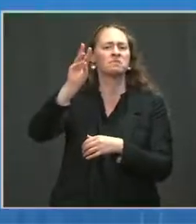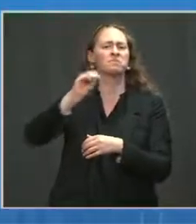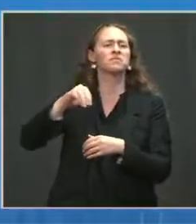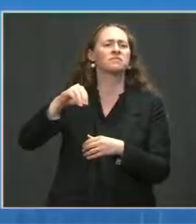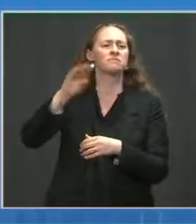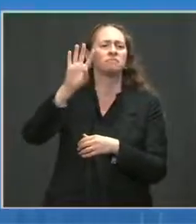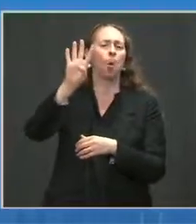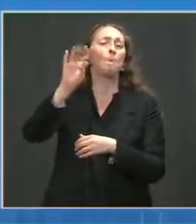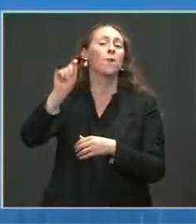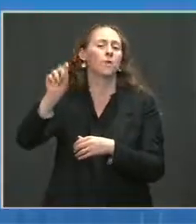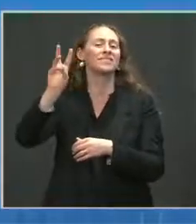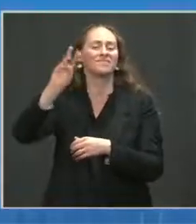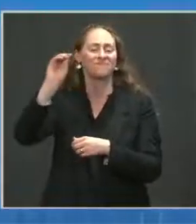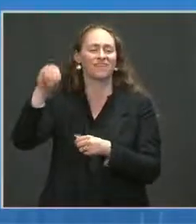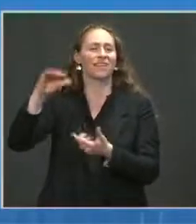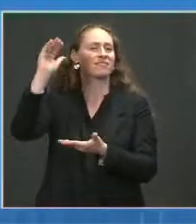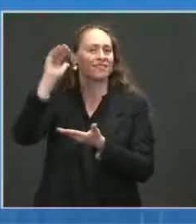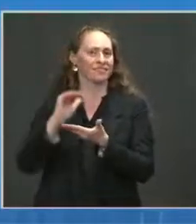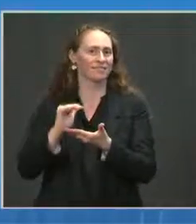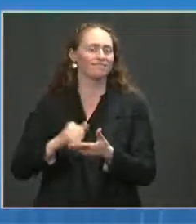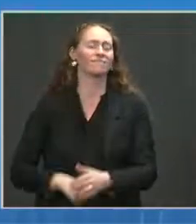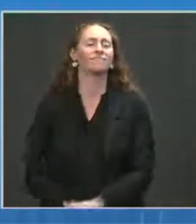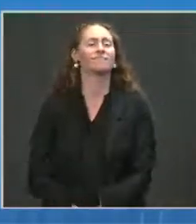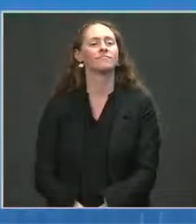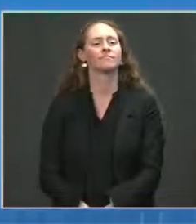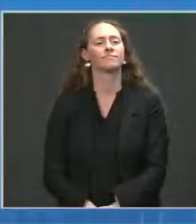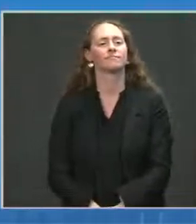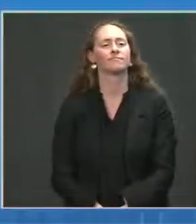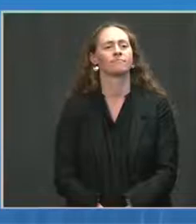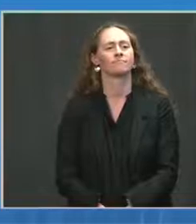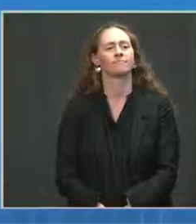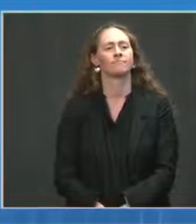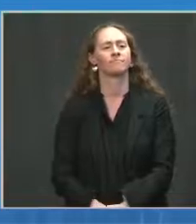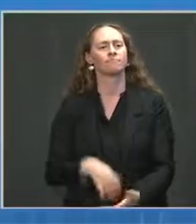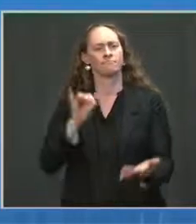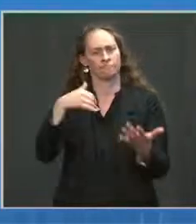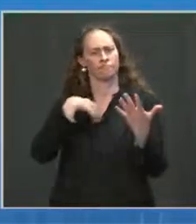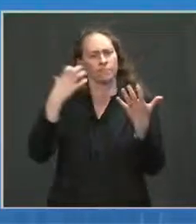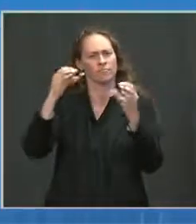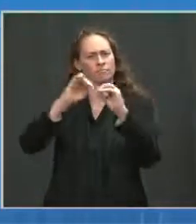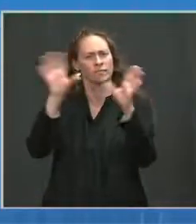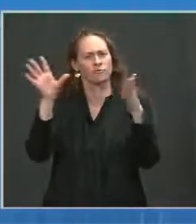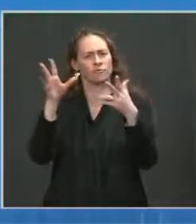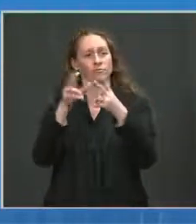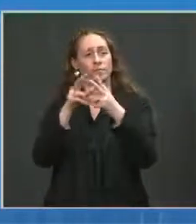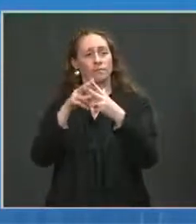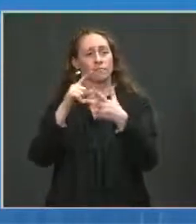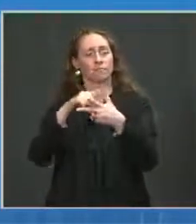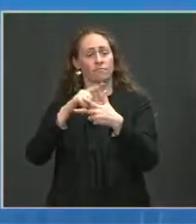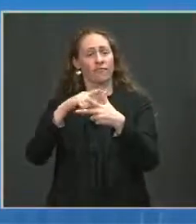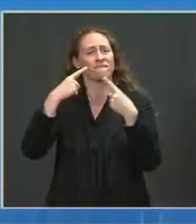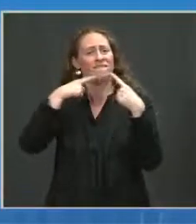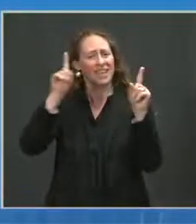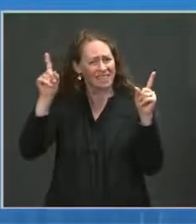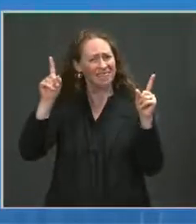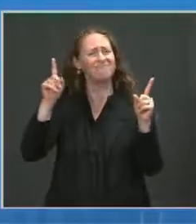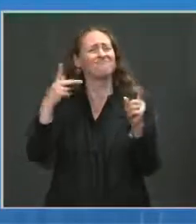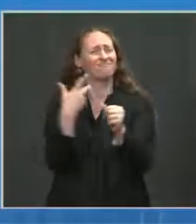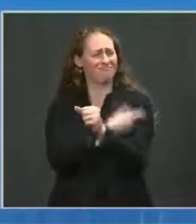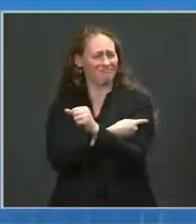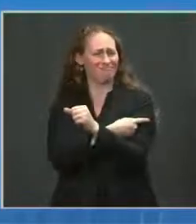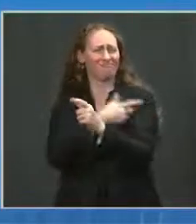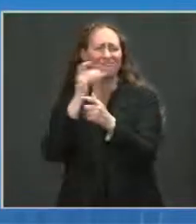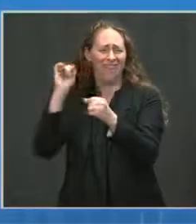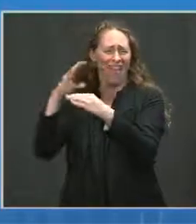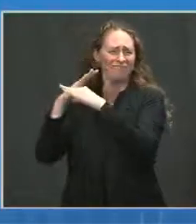Let me end by reiterating 3 things you need to know. First, our vaccines are working to prevent severe illness, hospitalization,